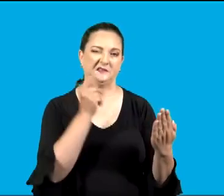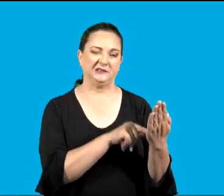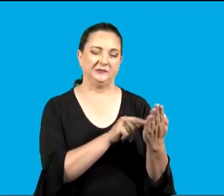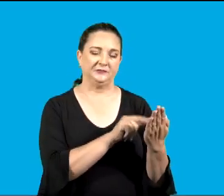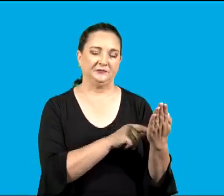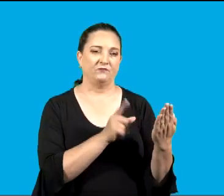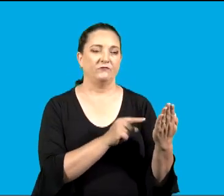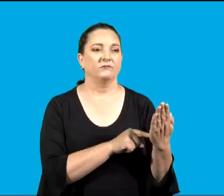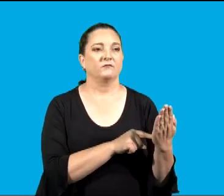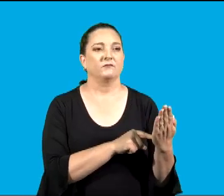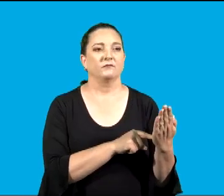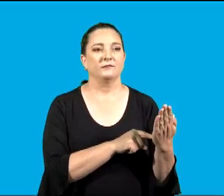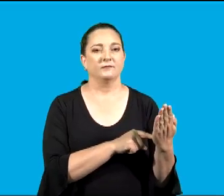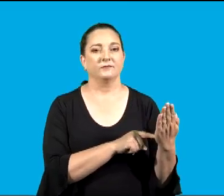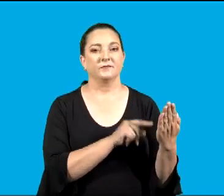So I'll come here and I'll say